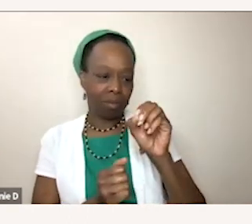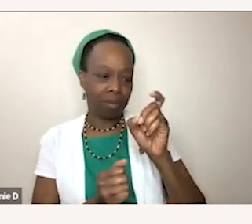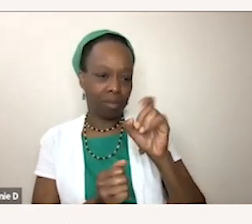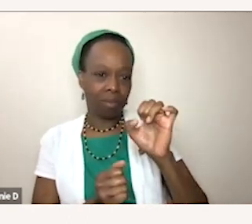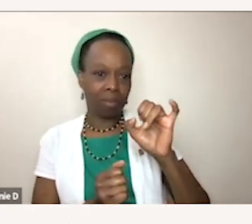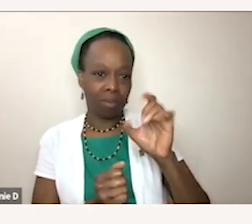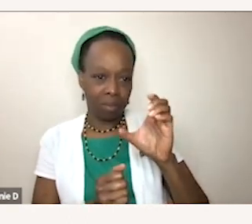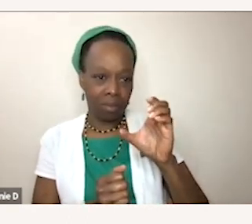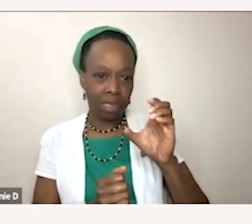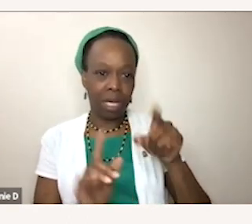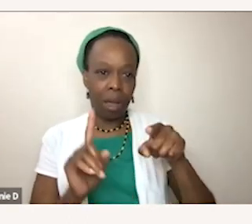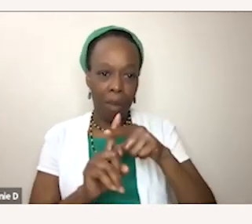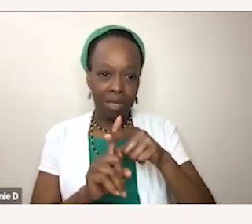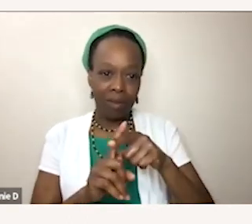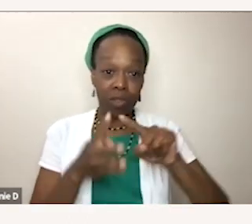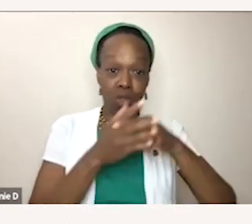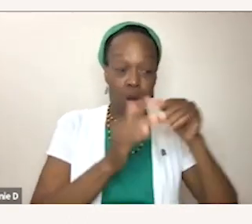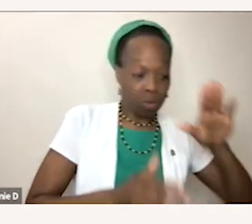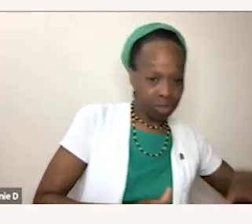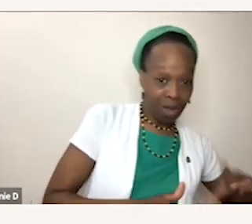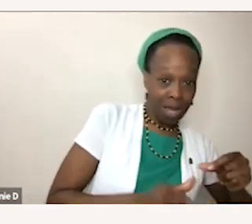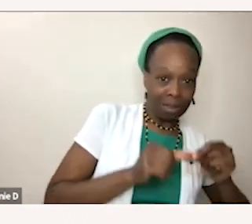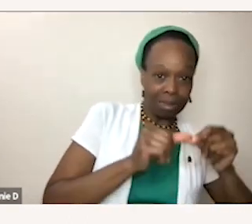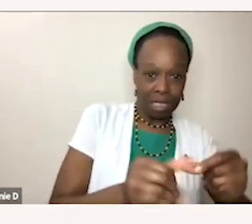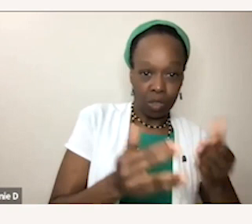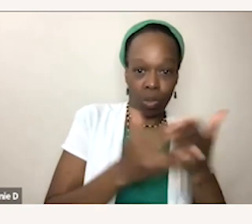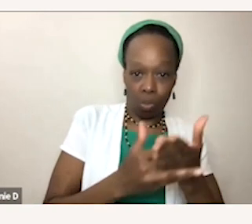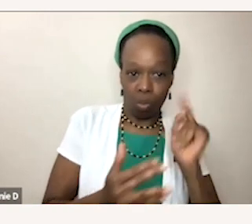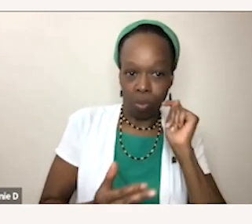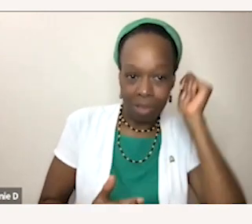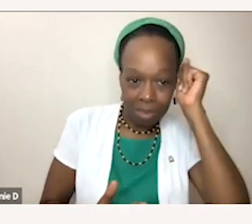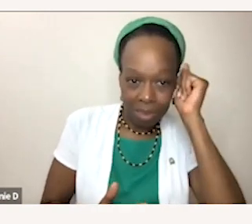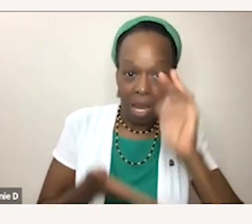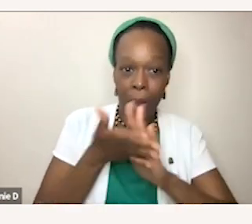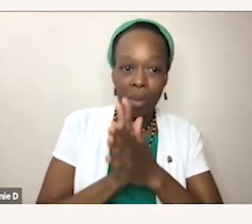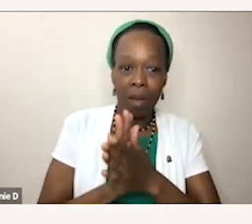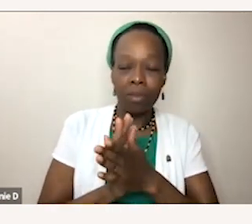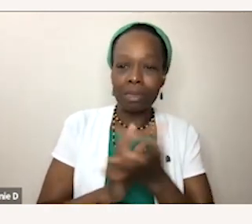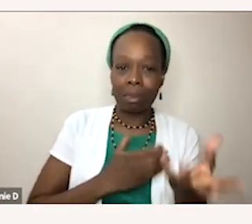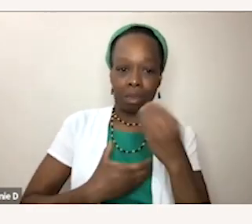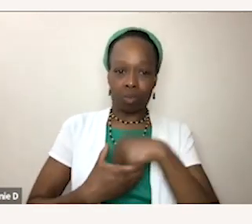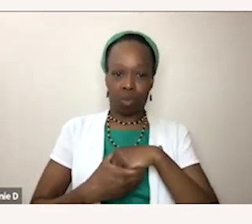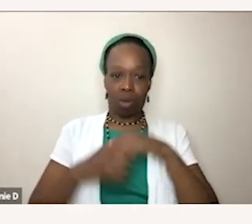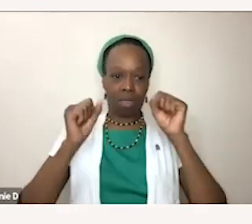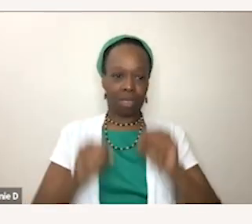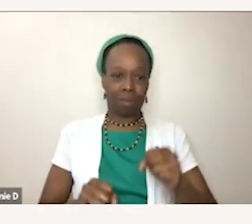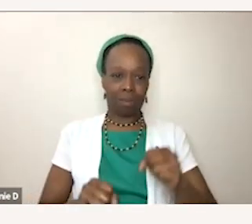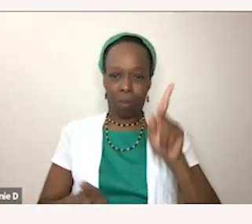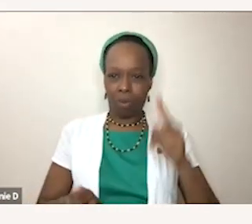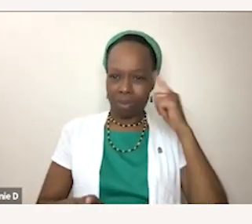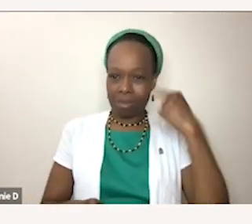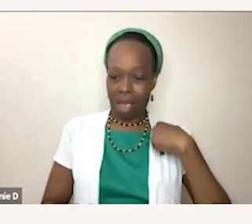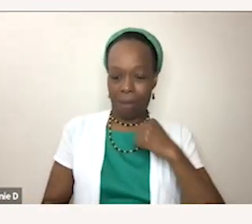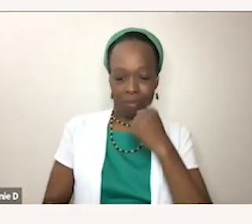continually then reinforced into adulthood. And what that actually starts to breed is internalized ableism, to think I'm not good enough if I'm not achieving